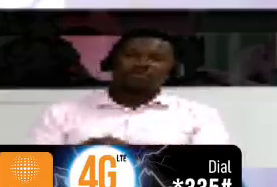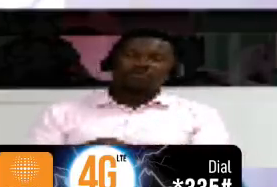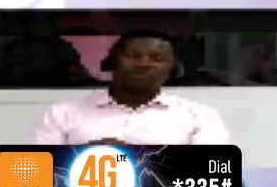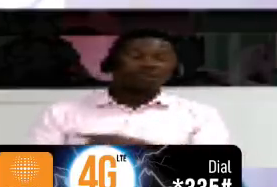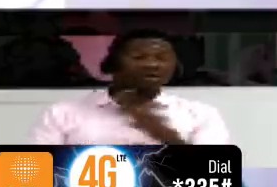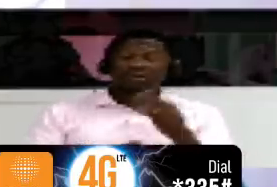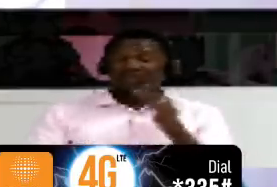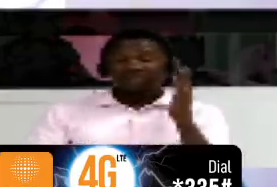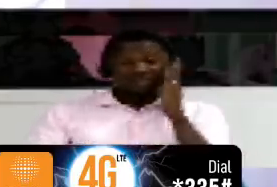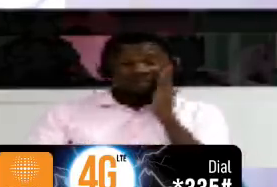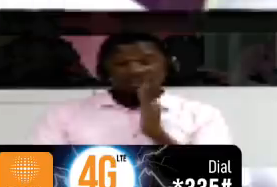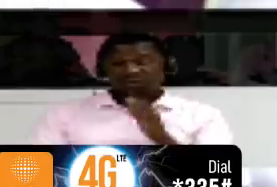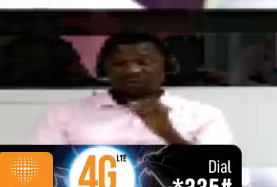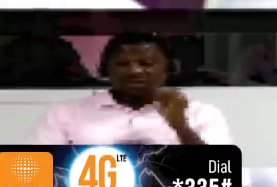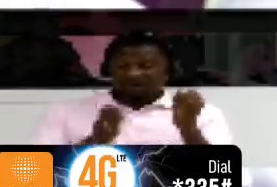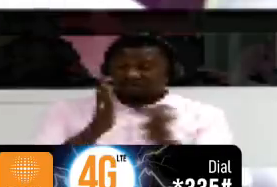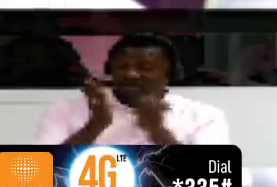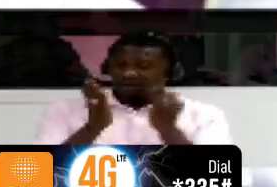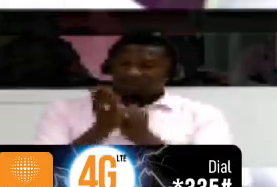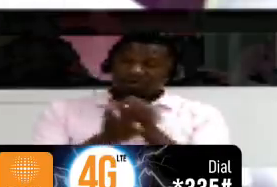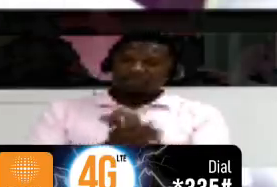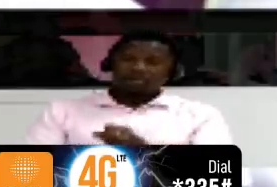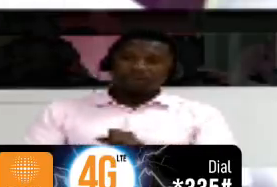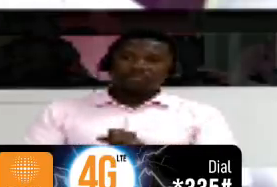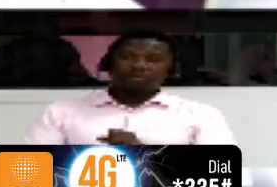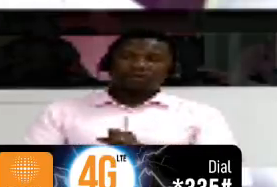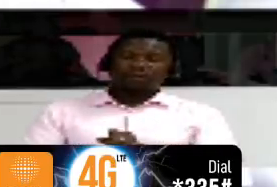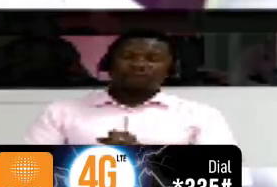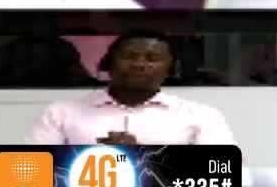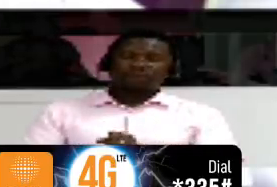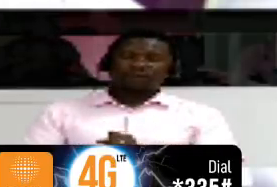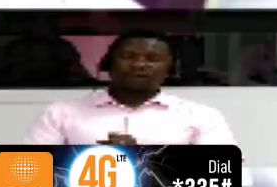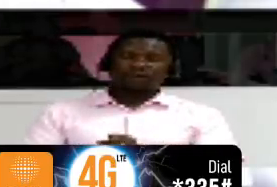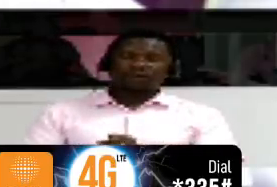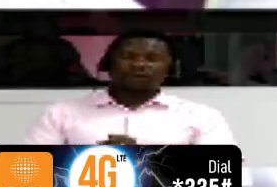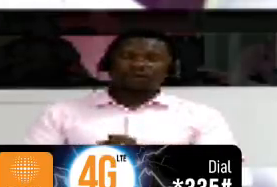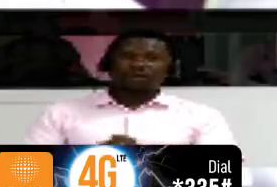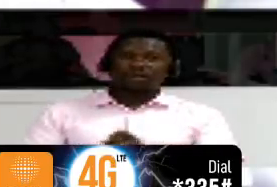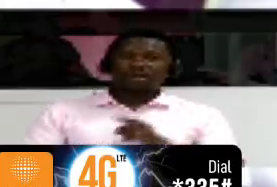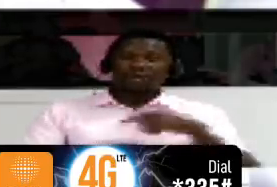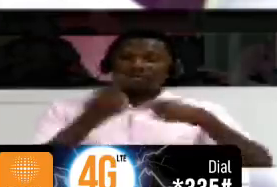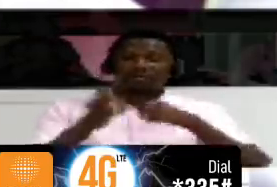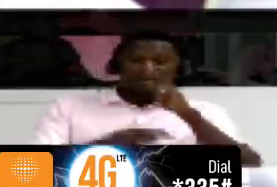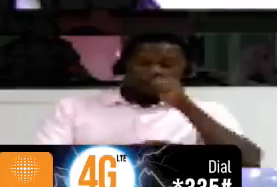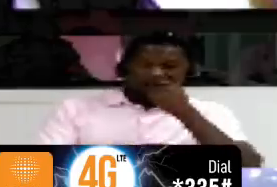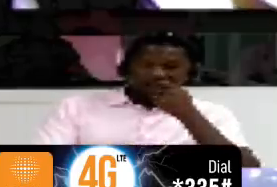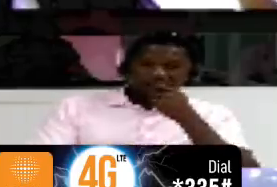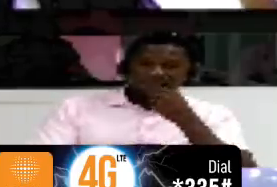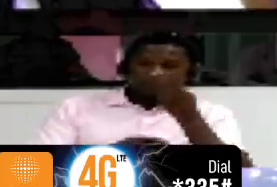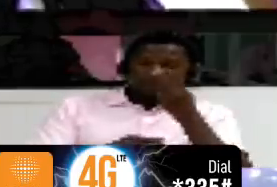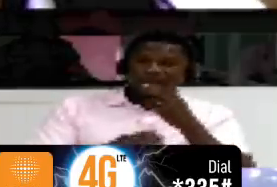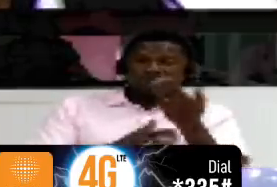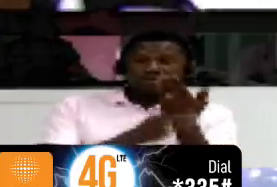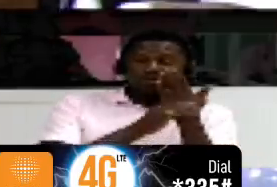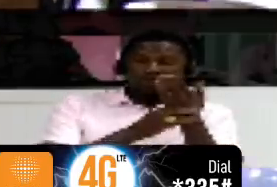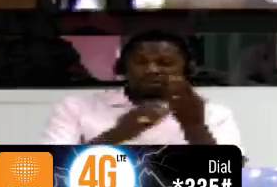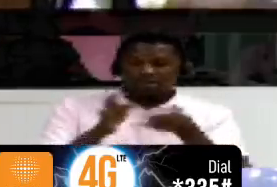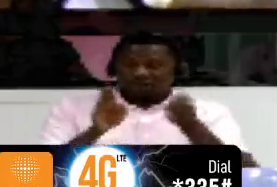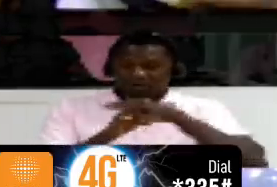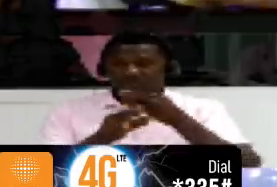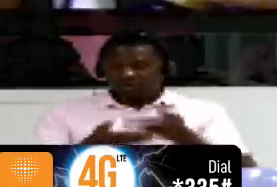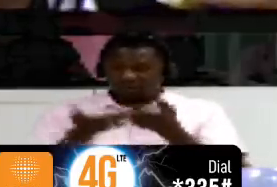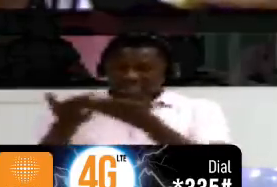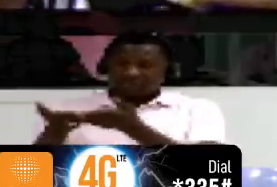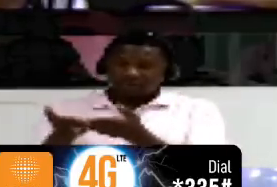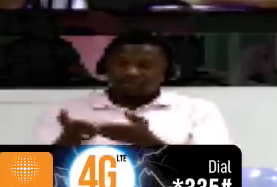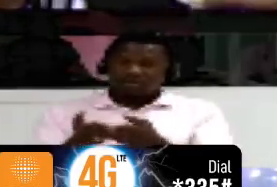serious investigation. And the post-mortem report that he gave you, you provided a copy this morning, which I have with